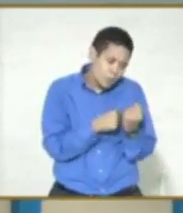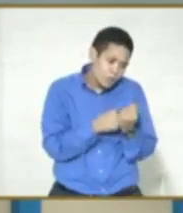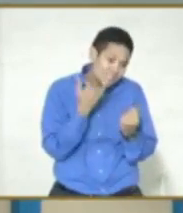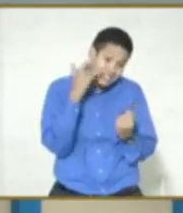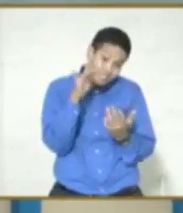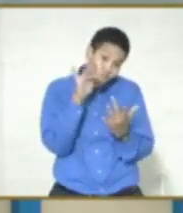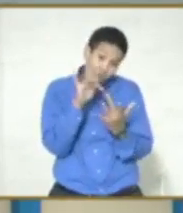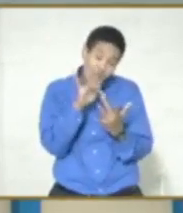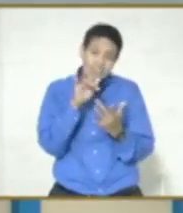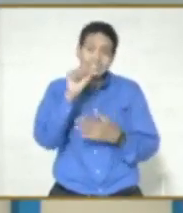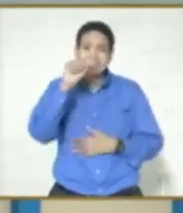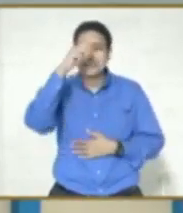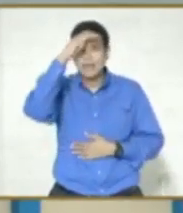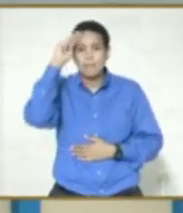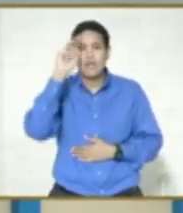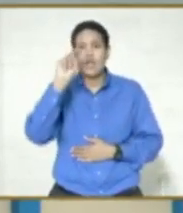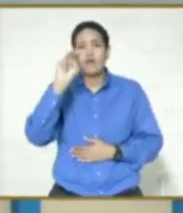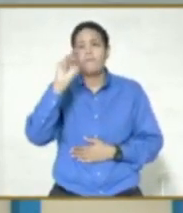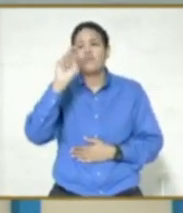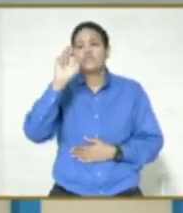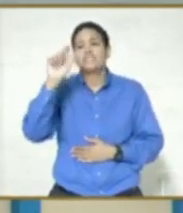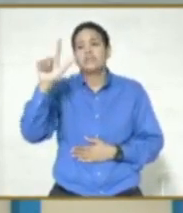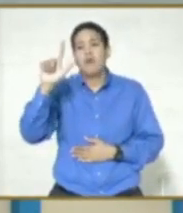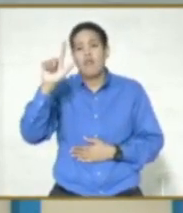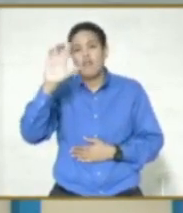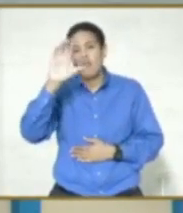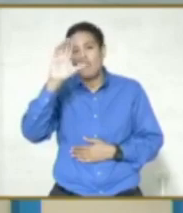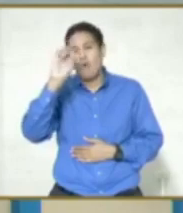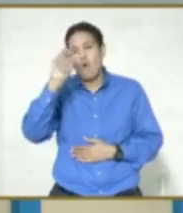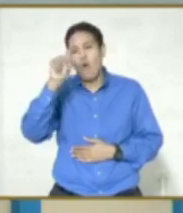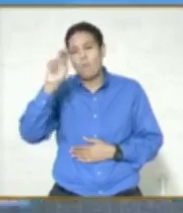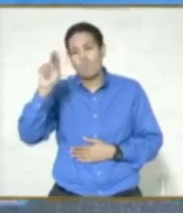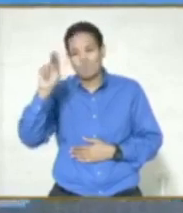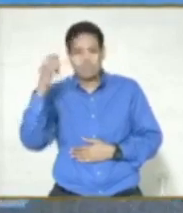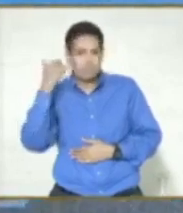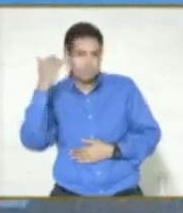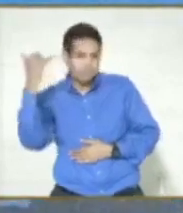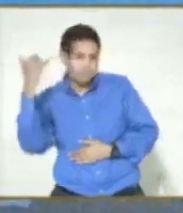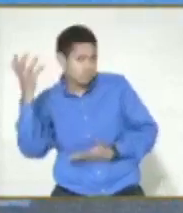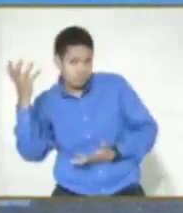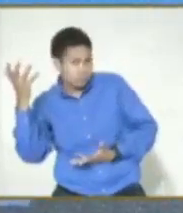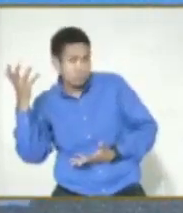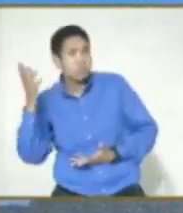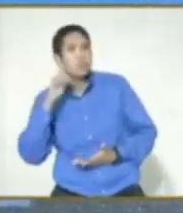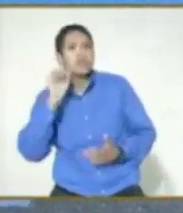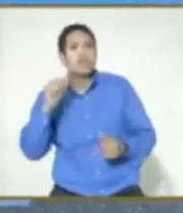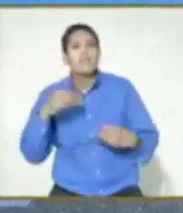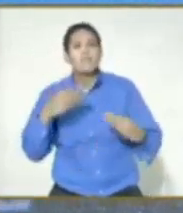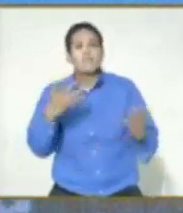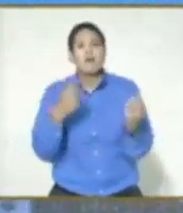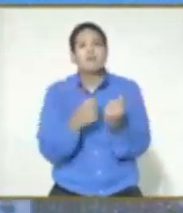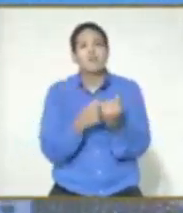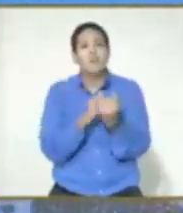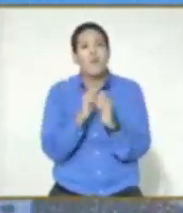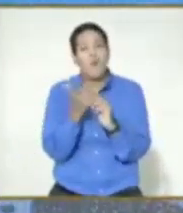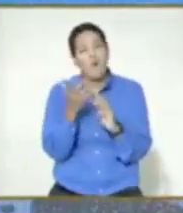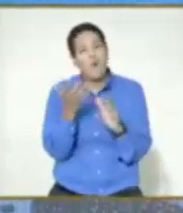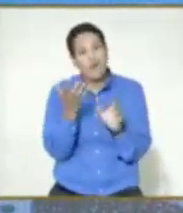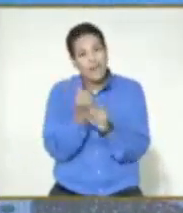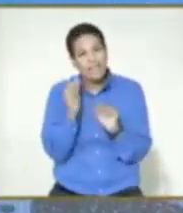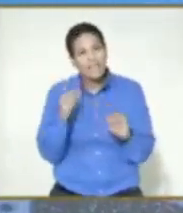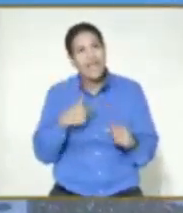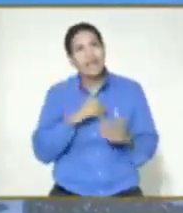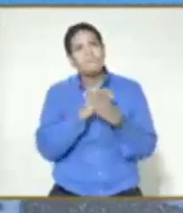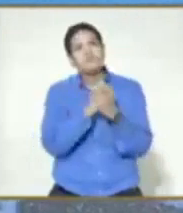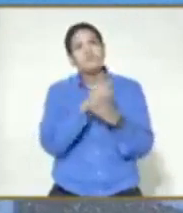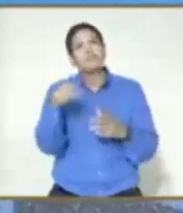contact the St. Mary's Municipal Corporation, I'm sure we can work out a way that you can provide some assistance. But I must commend these